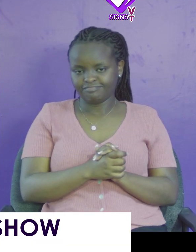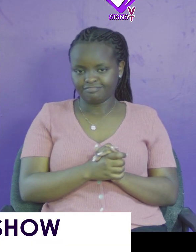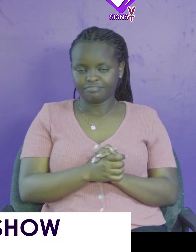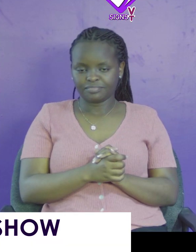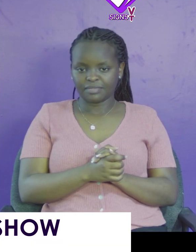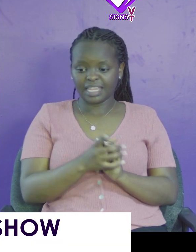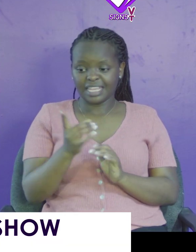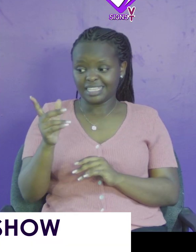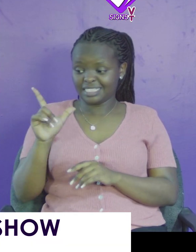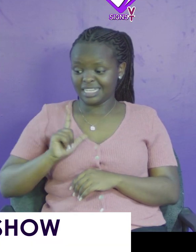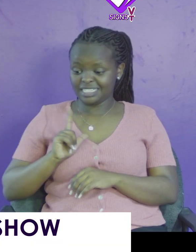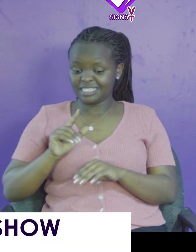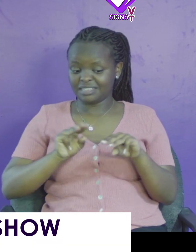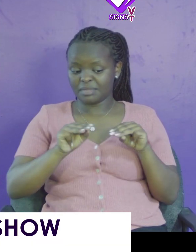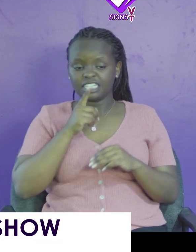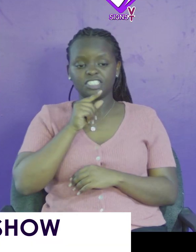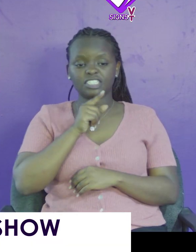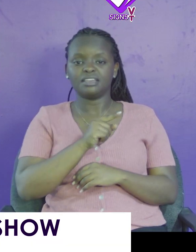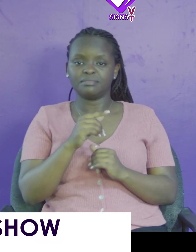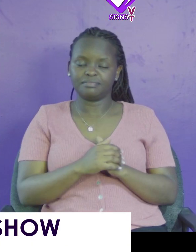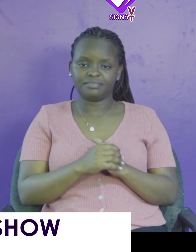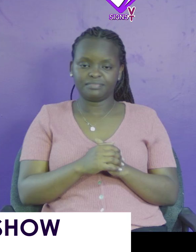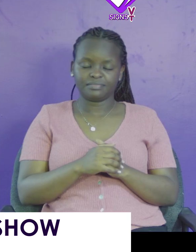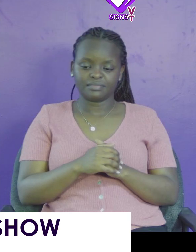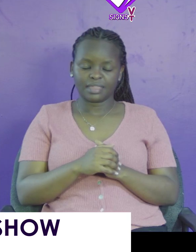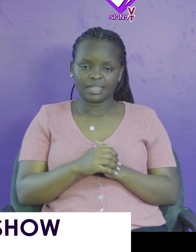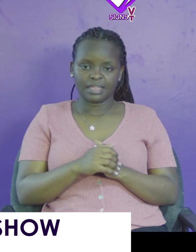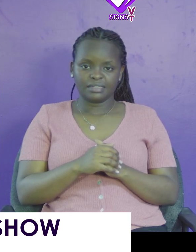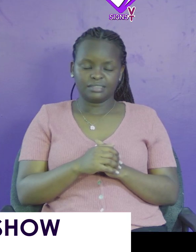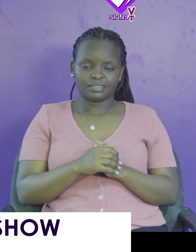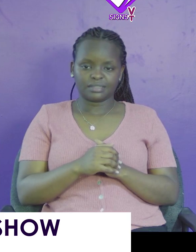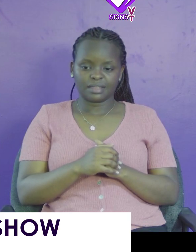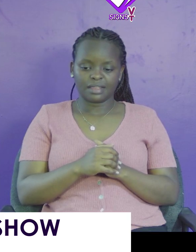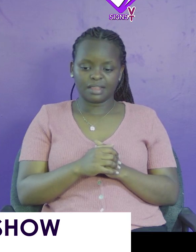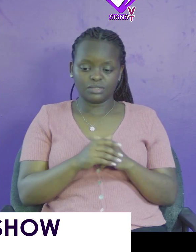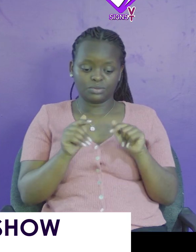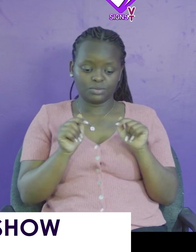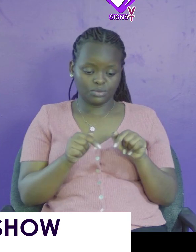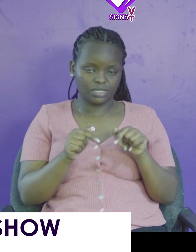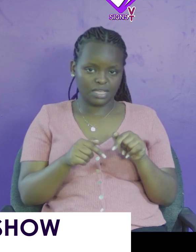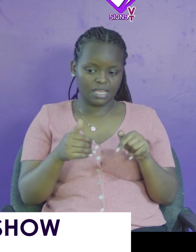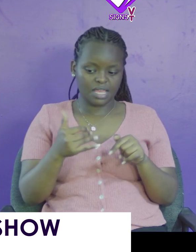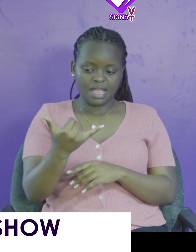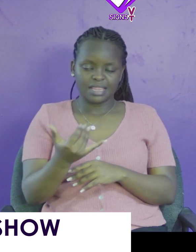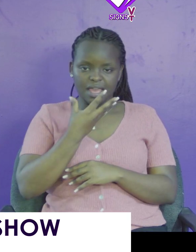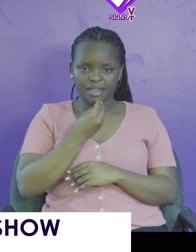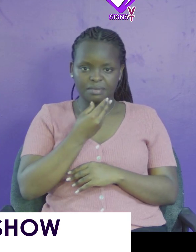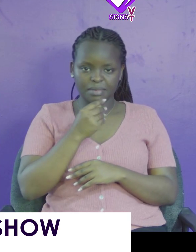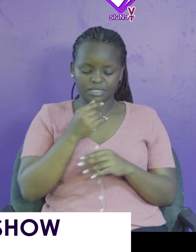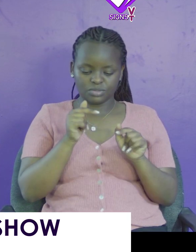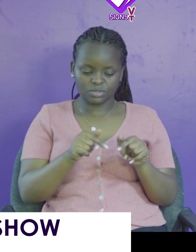These ladies are the one managing him. Okay. You get the point. Right. So today, the young men of today